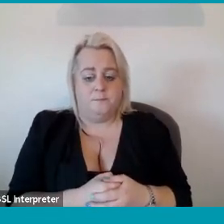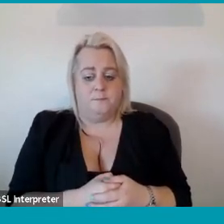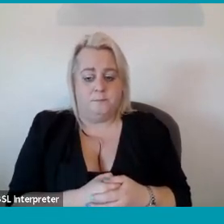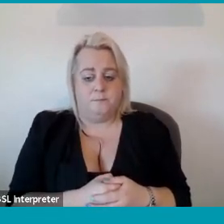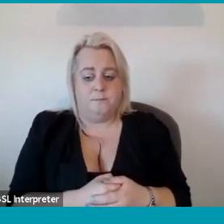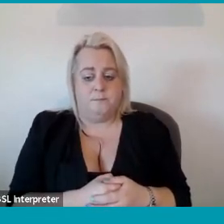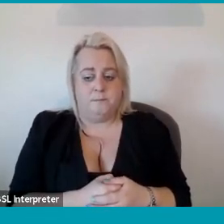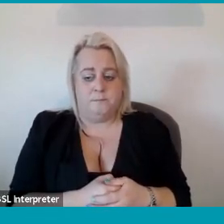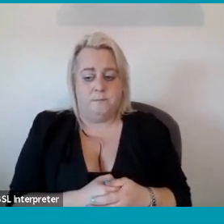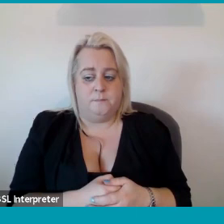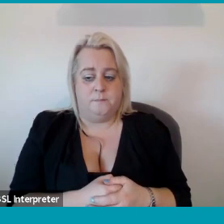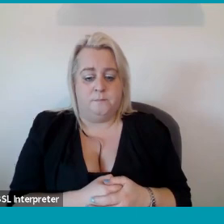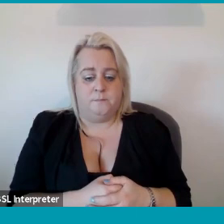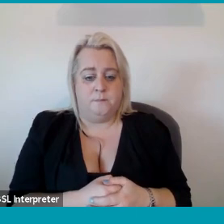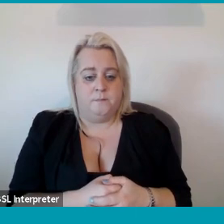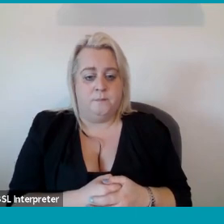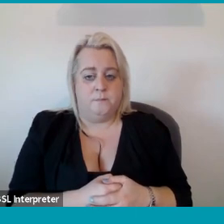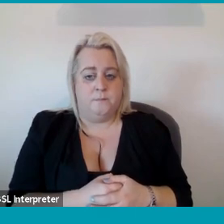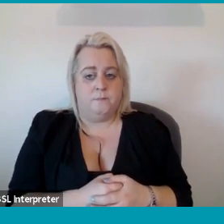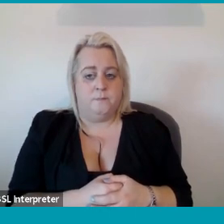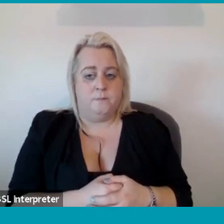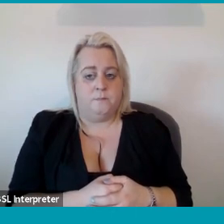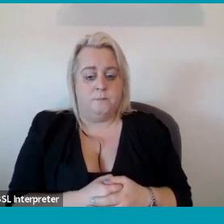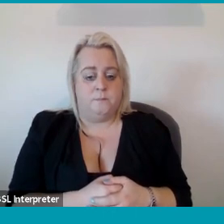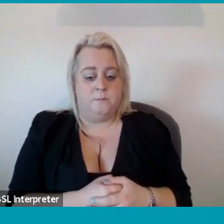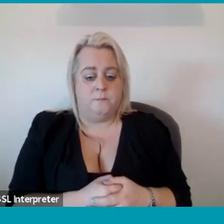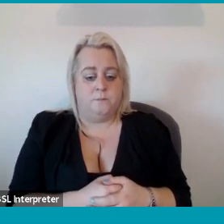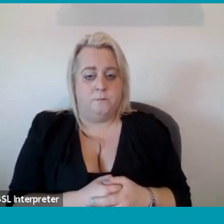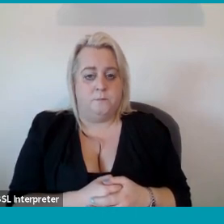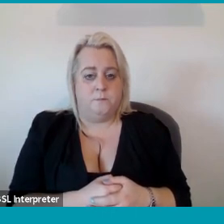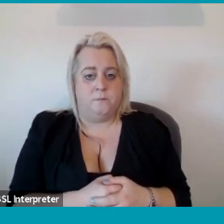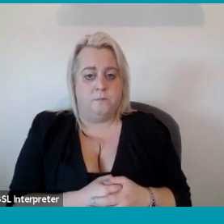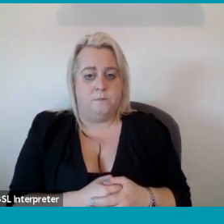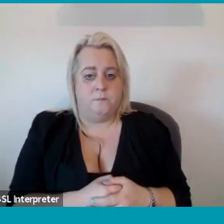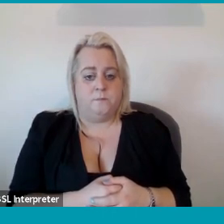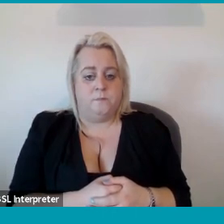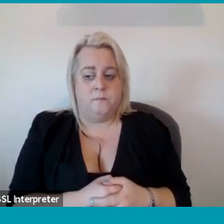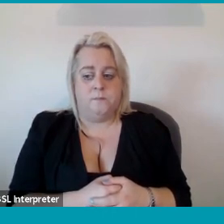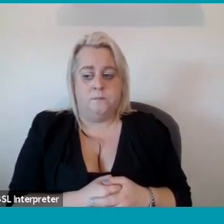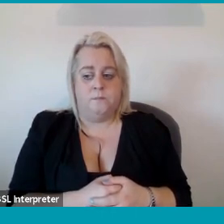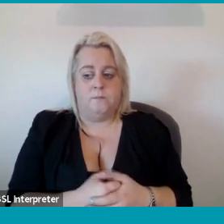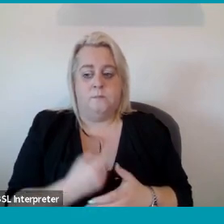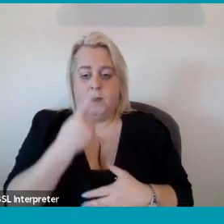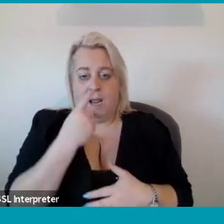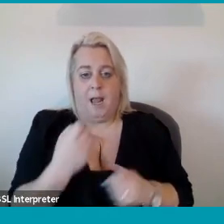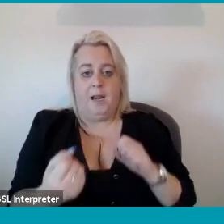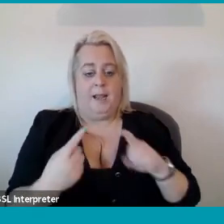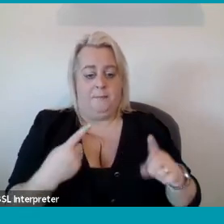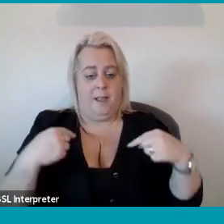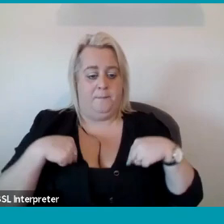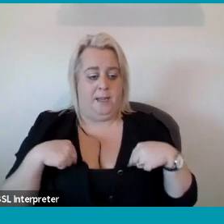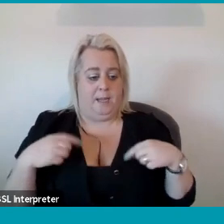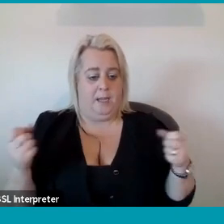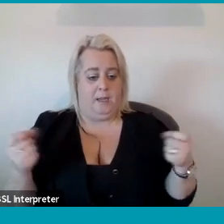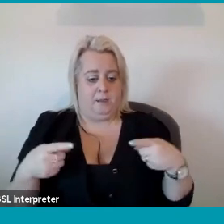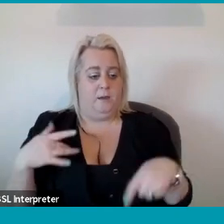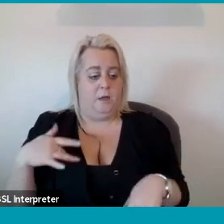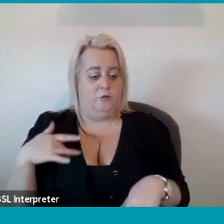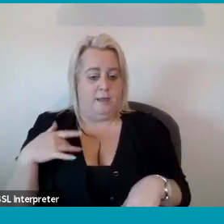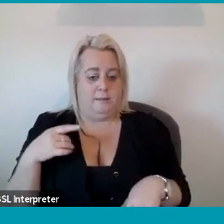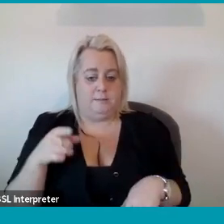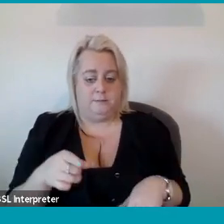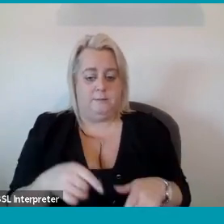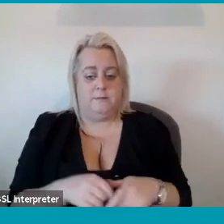this webinar. And obviously you can email me on my email address, which is there, and have a look